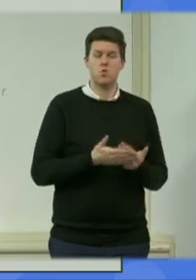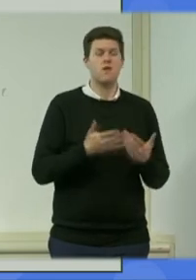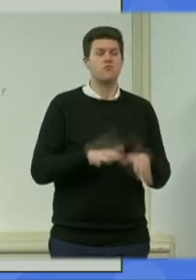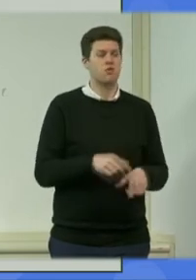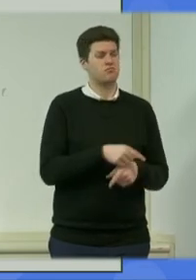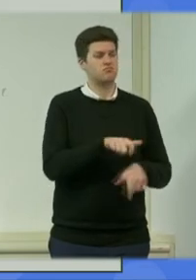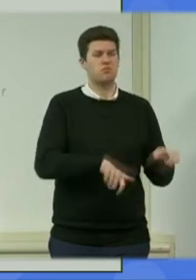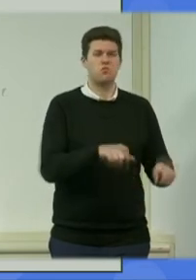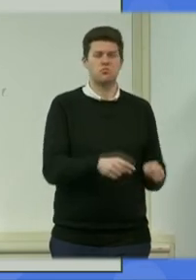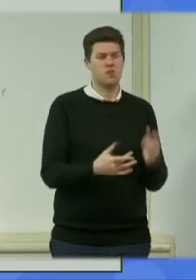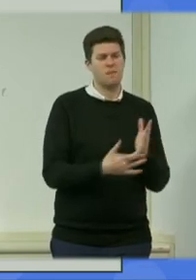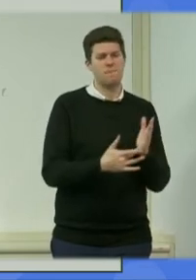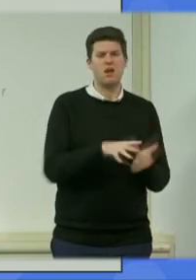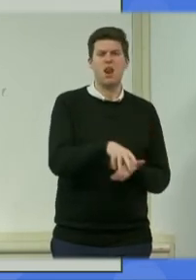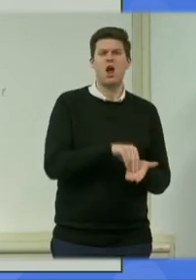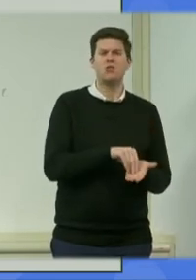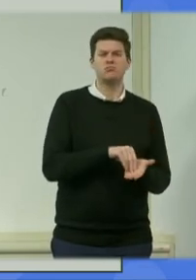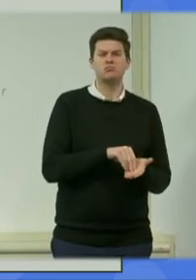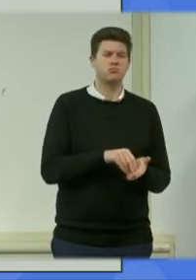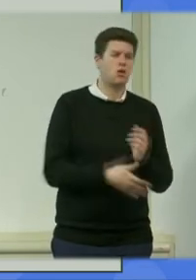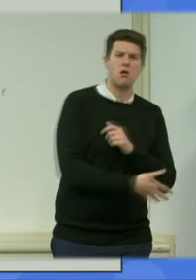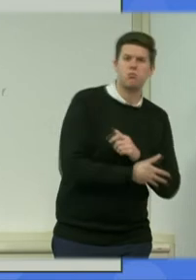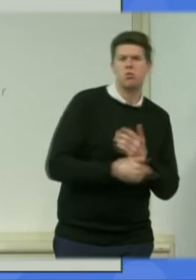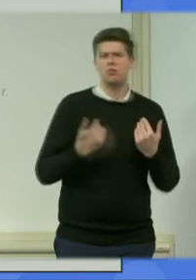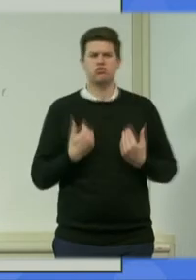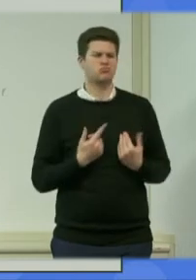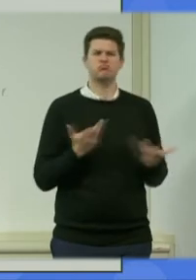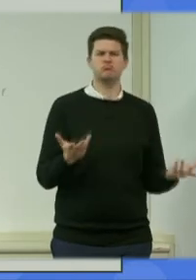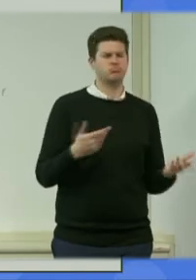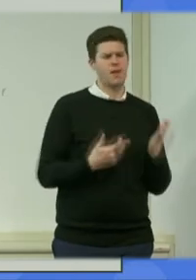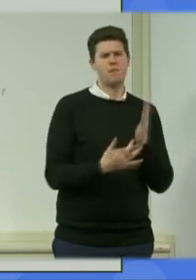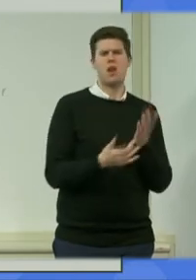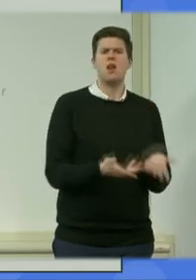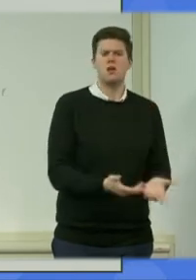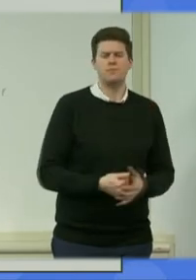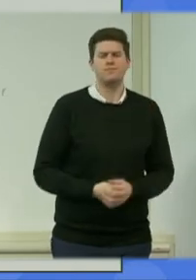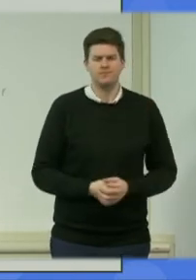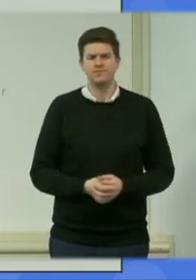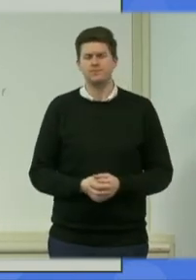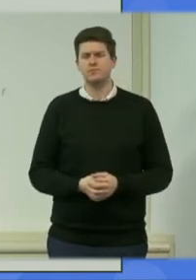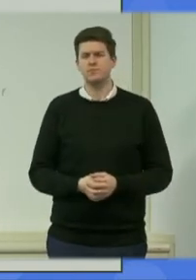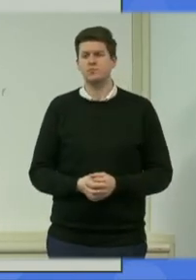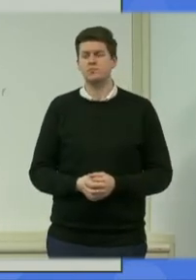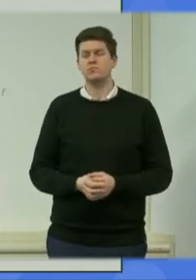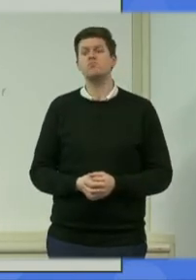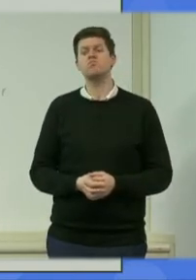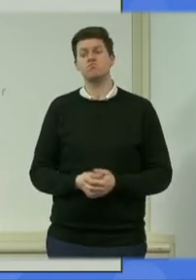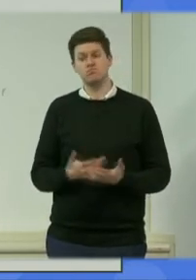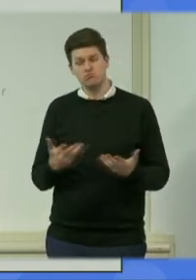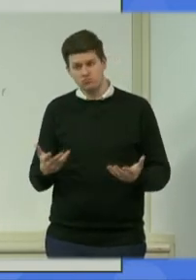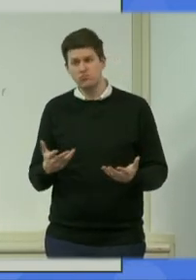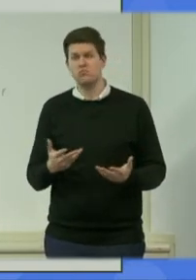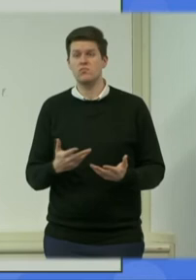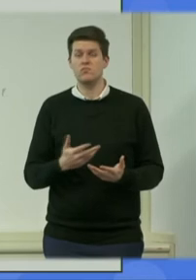incomes. That doesn't mean we'd have to follow the same approach if we wanted to raise more taxes in this country, but it does